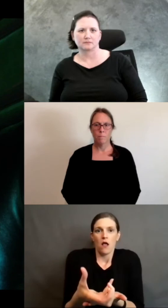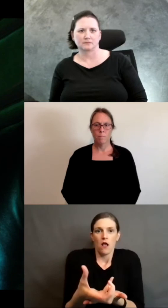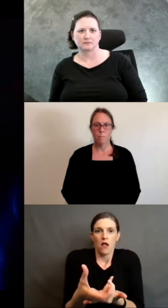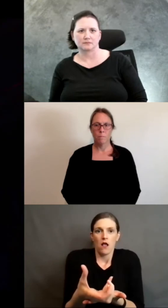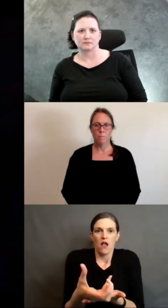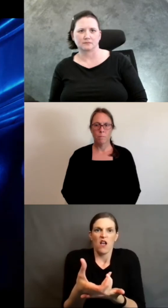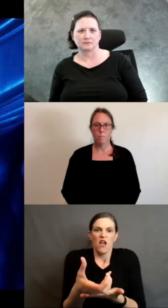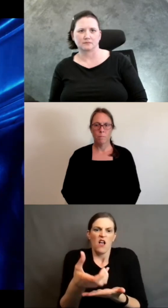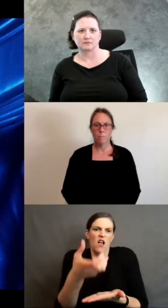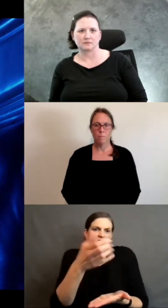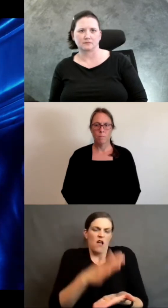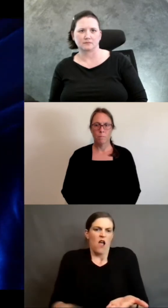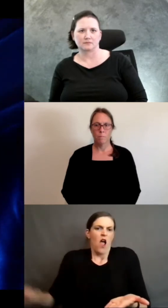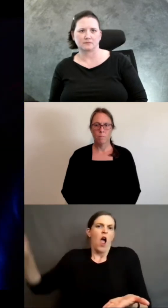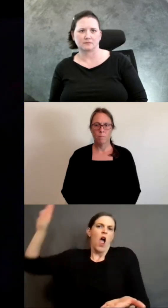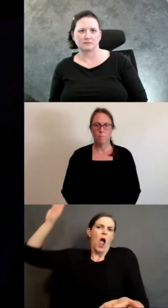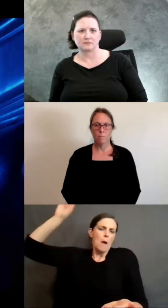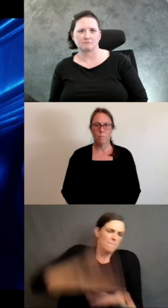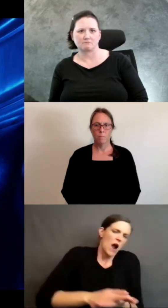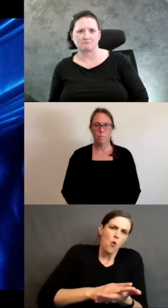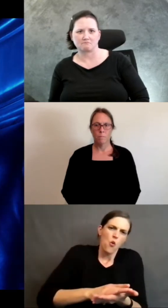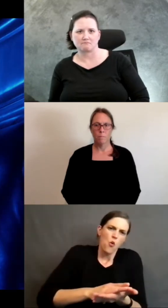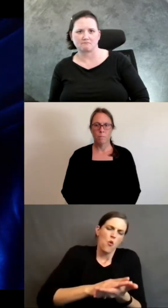her foot and stomps on it.